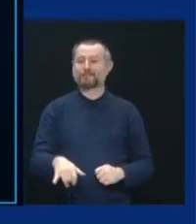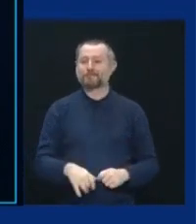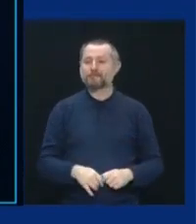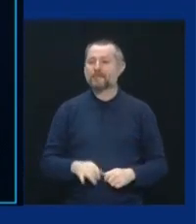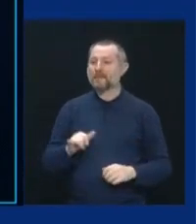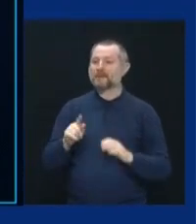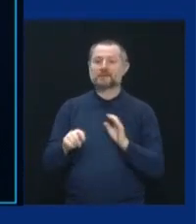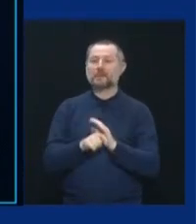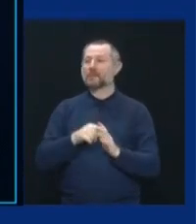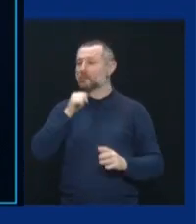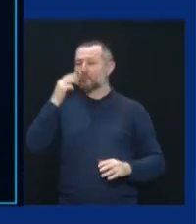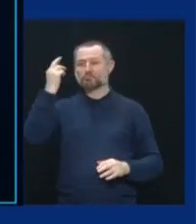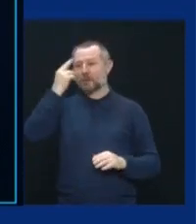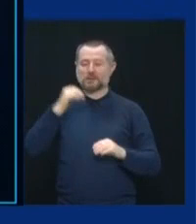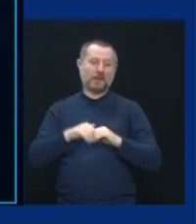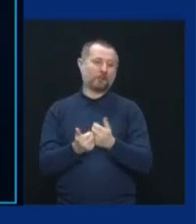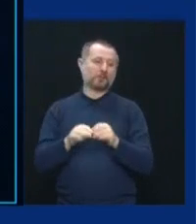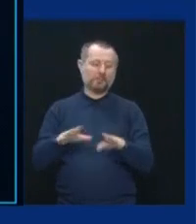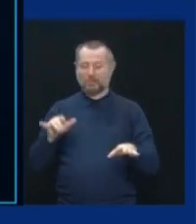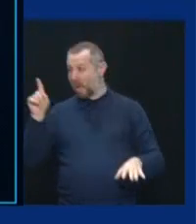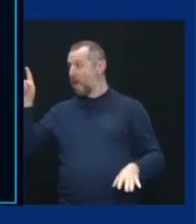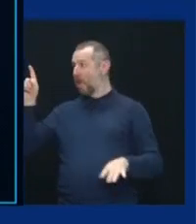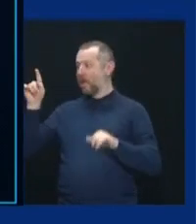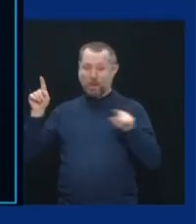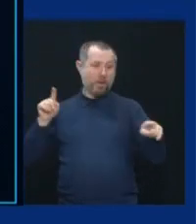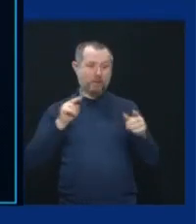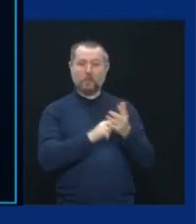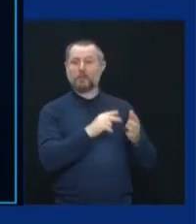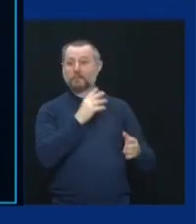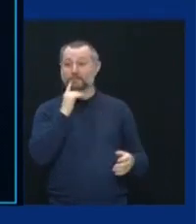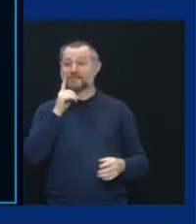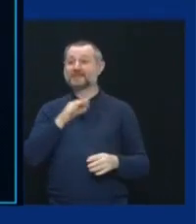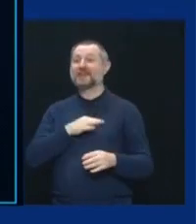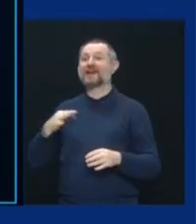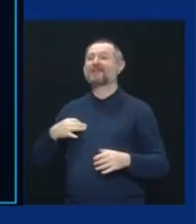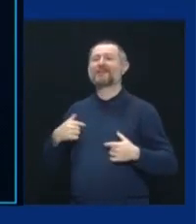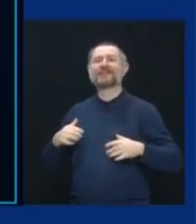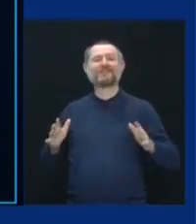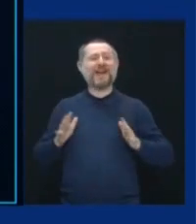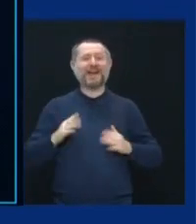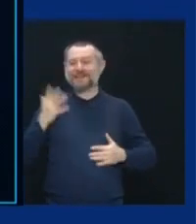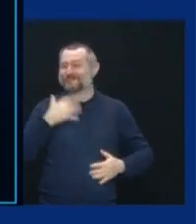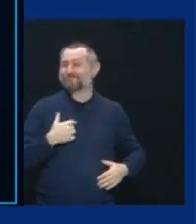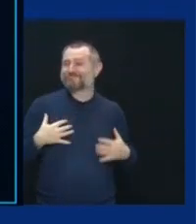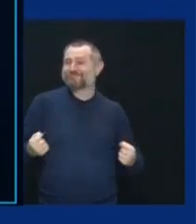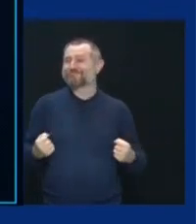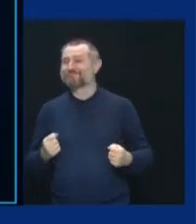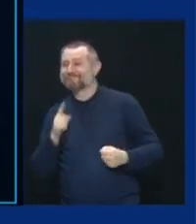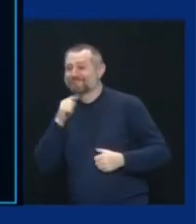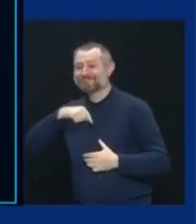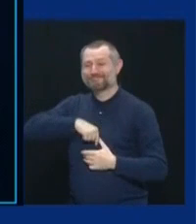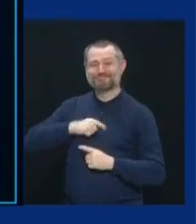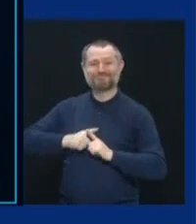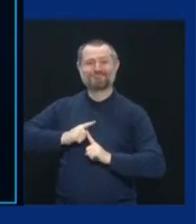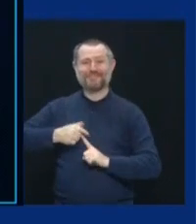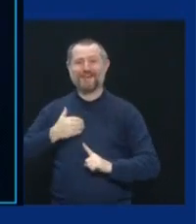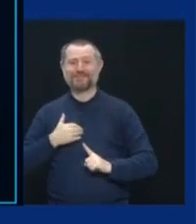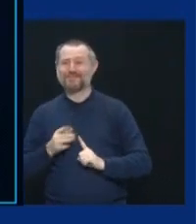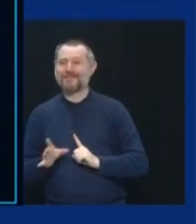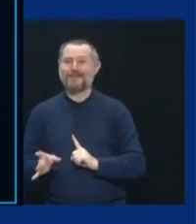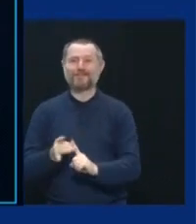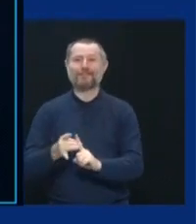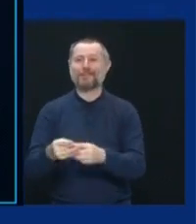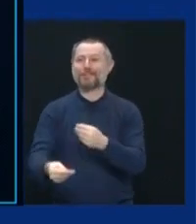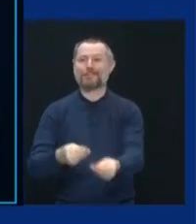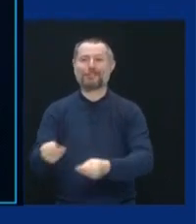Staff walking into a nursing home even though they were asymptomatic because the national experts all told